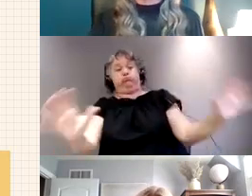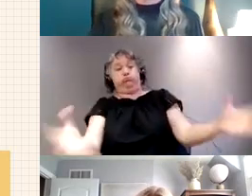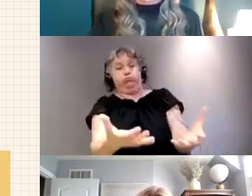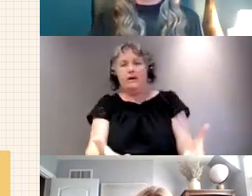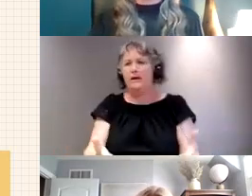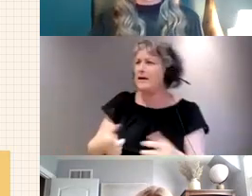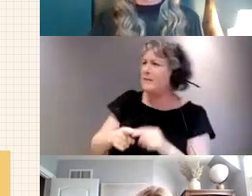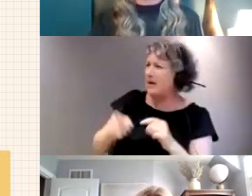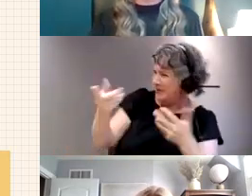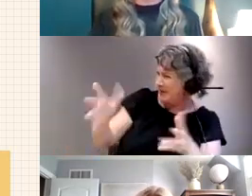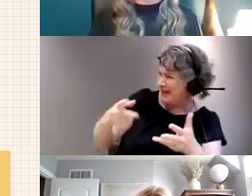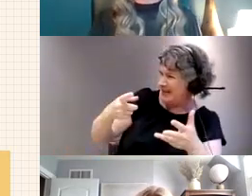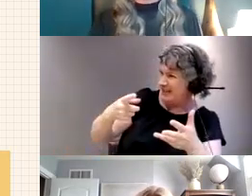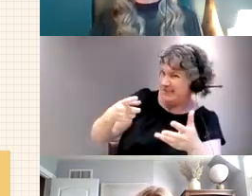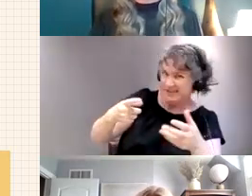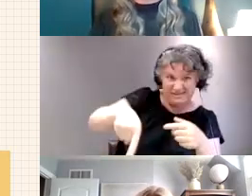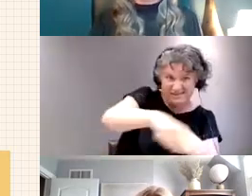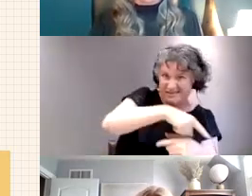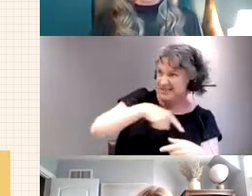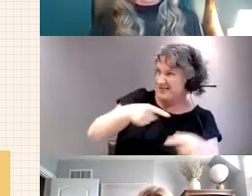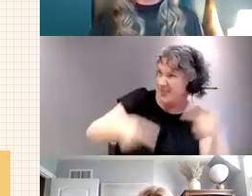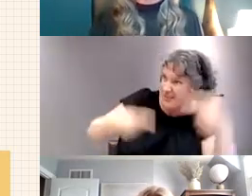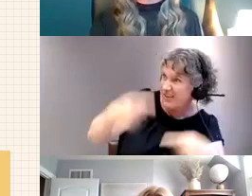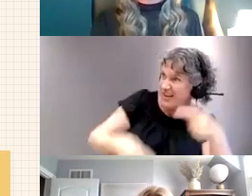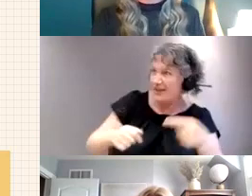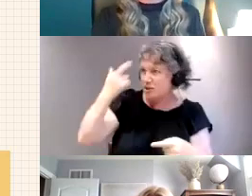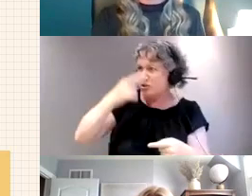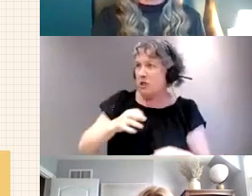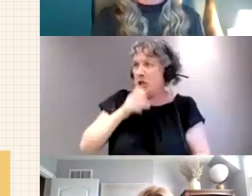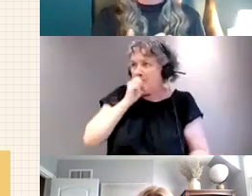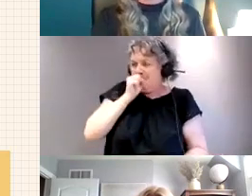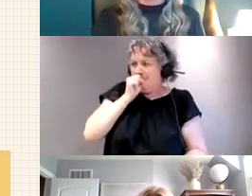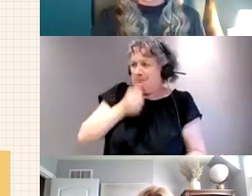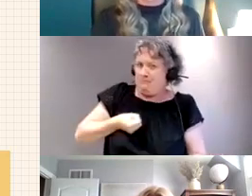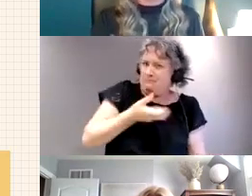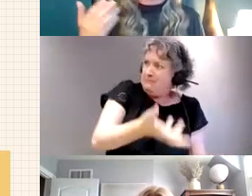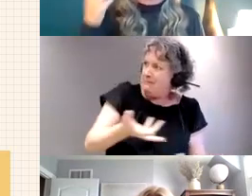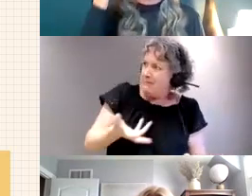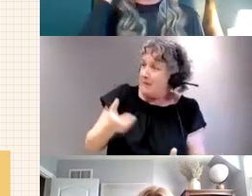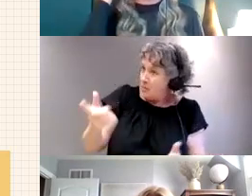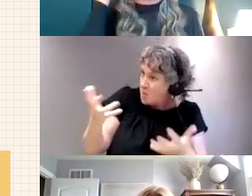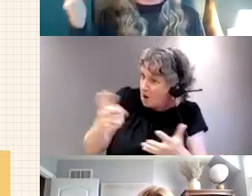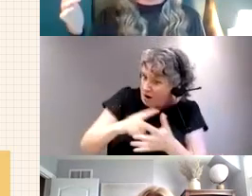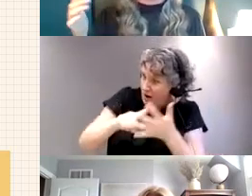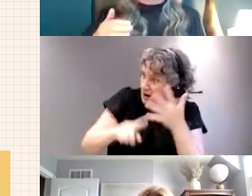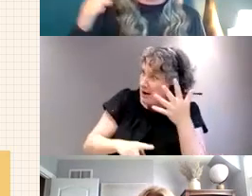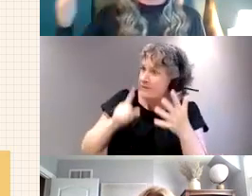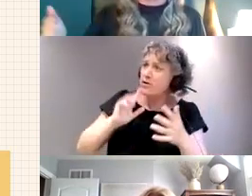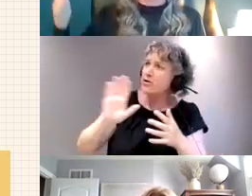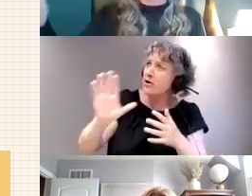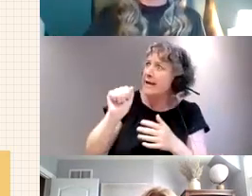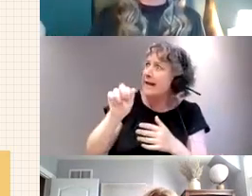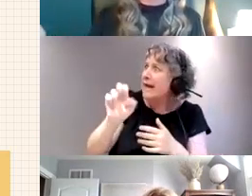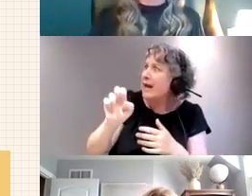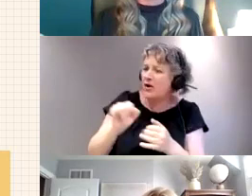your children fighting. This is why you didn't approach it with them ahead of time. If this is your wishes for care planning, or, I've mentioned end of